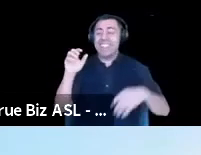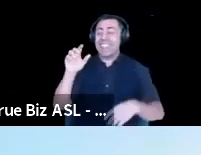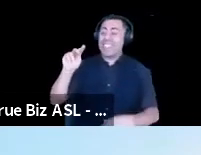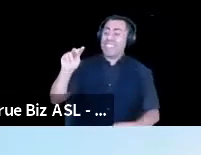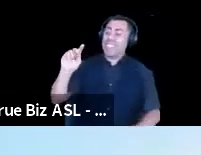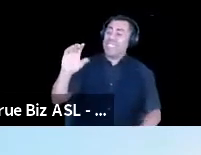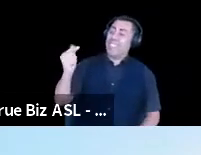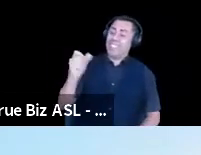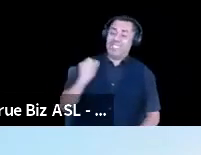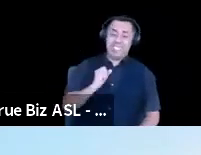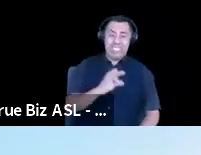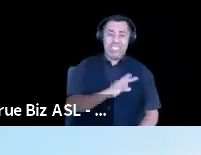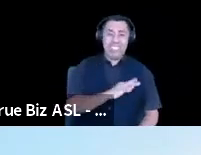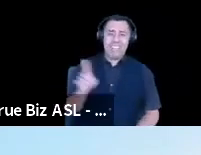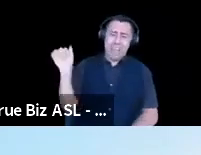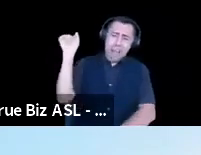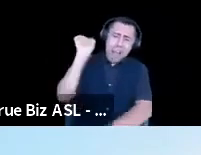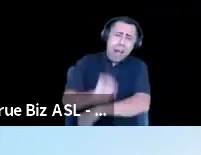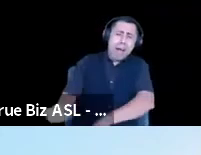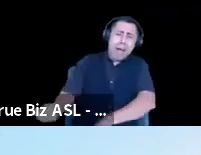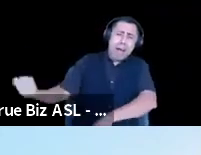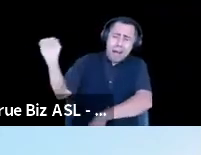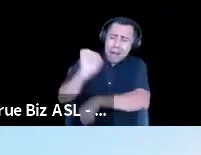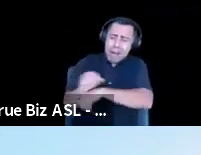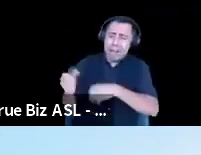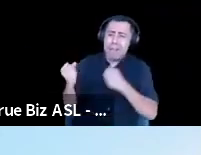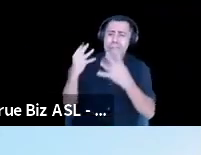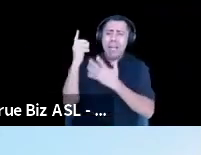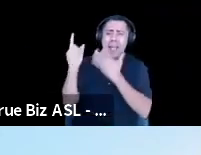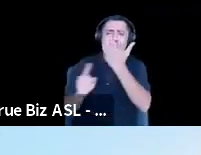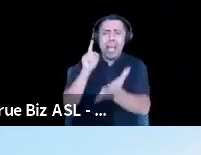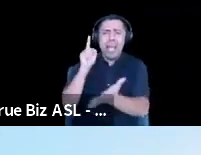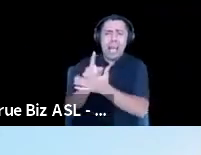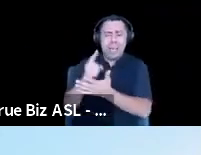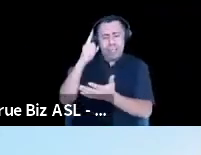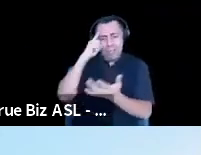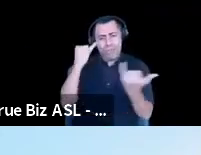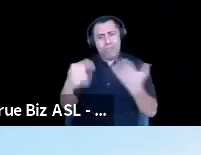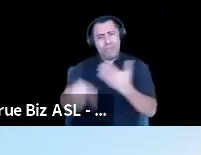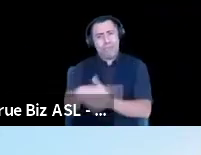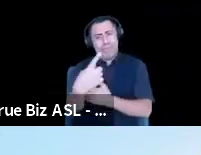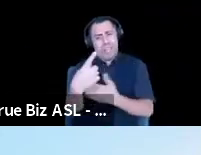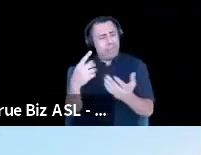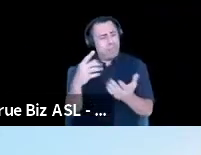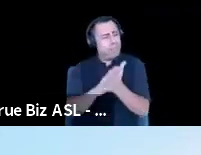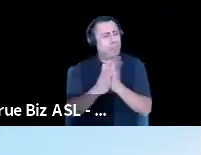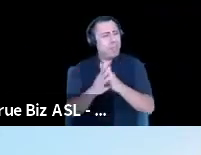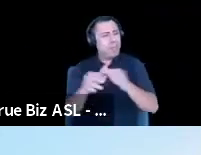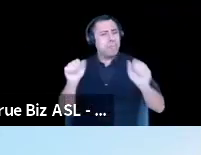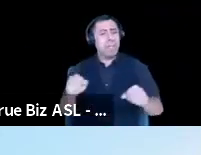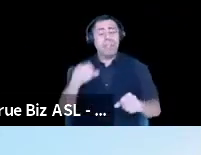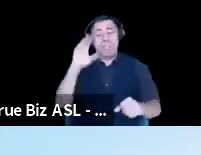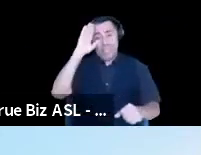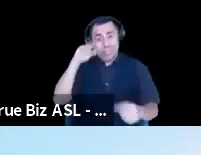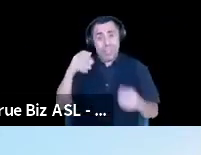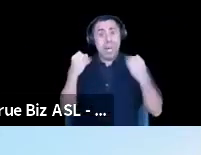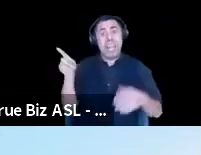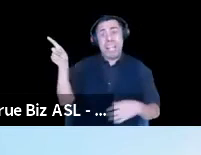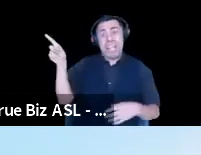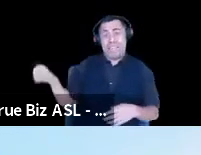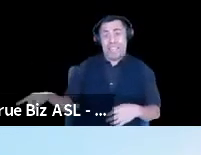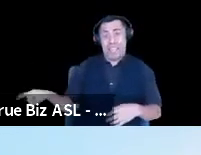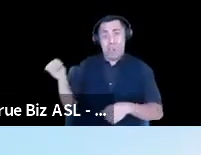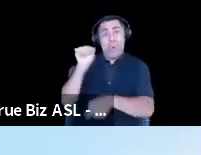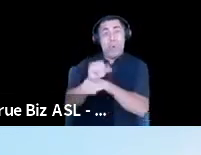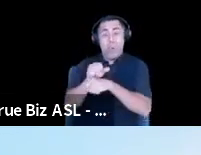make this week possible, and they've done that while many are themselves protesting and organizing. They've done it while also